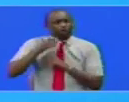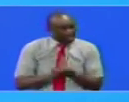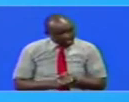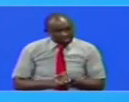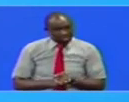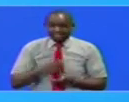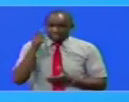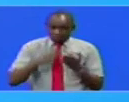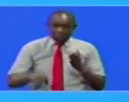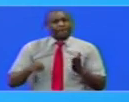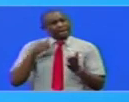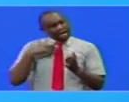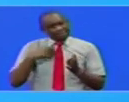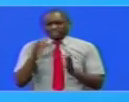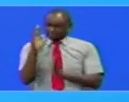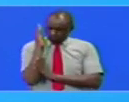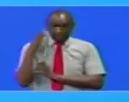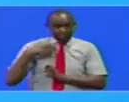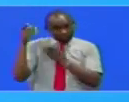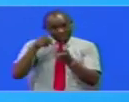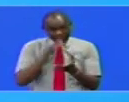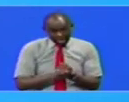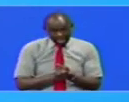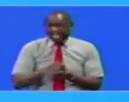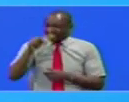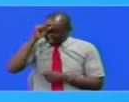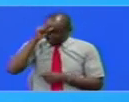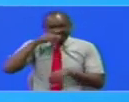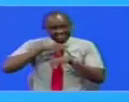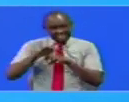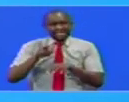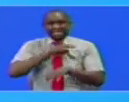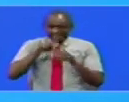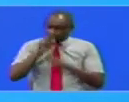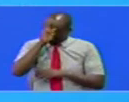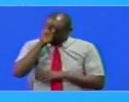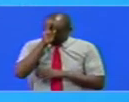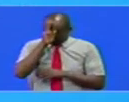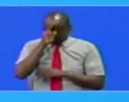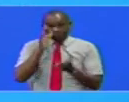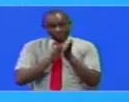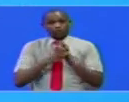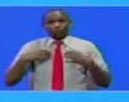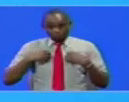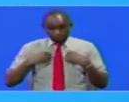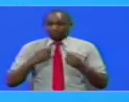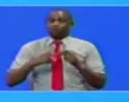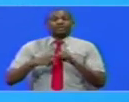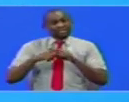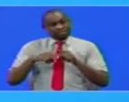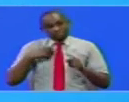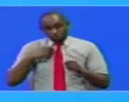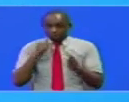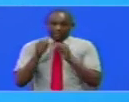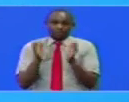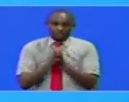calling for the suspension of a security operation that has seen the government deploy National Police Reservists to fight bandits.